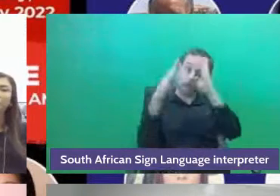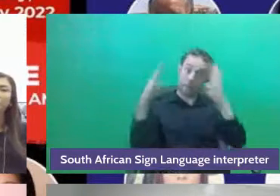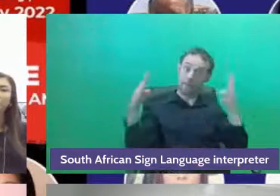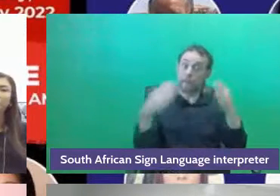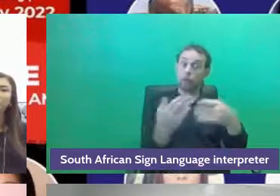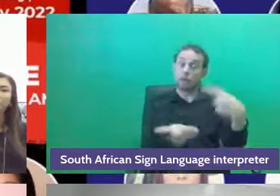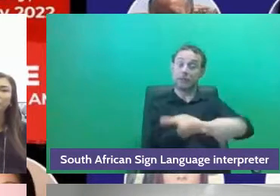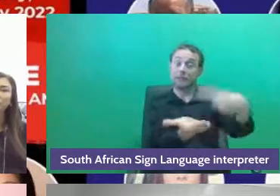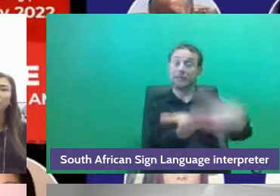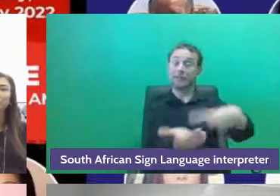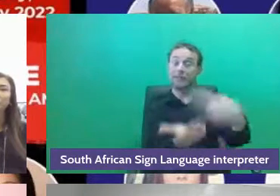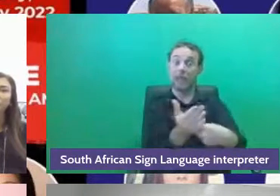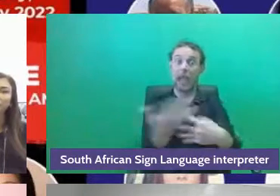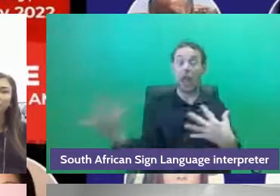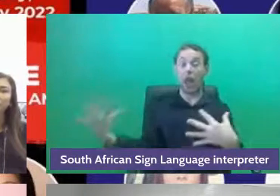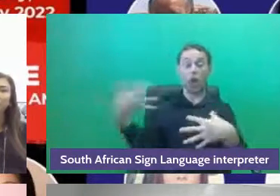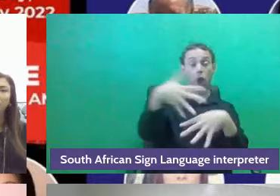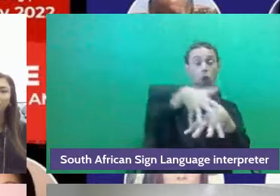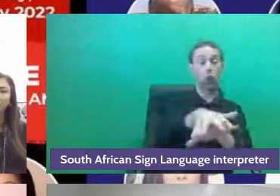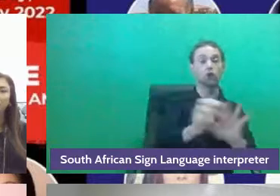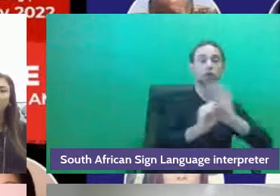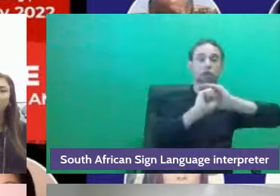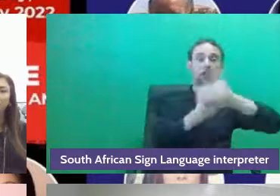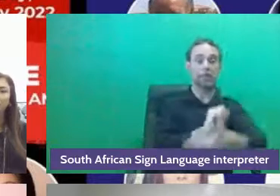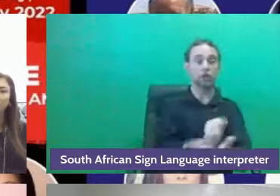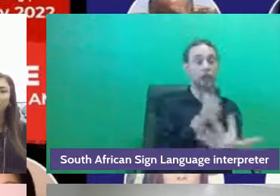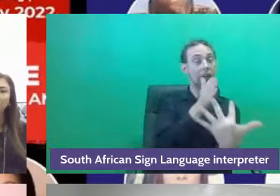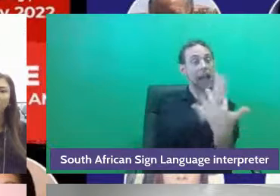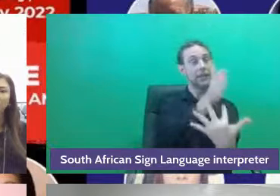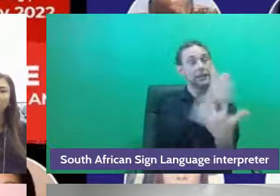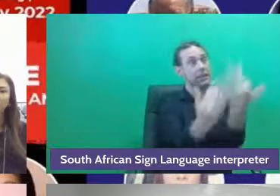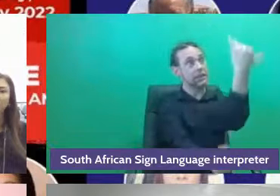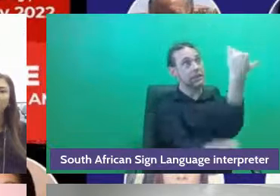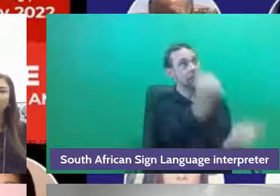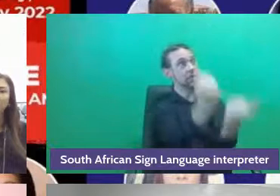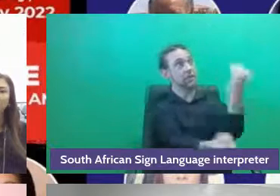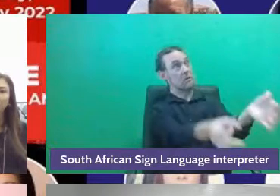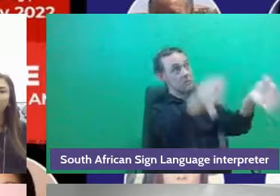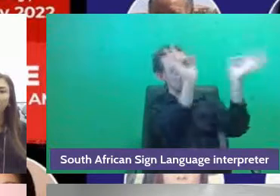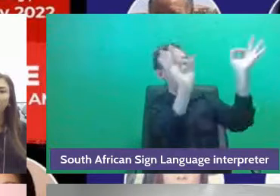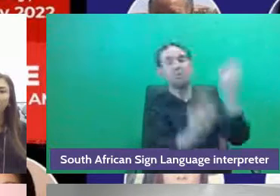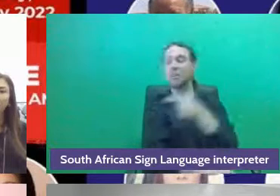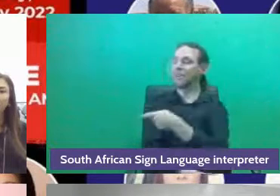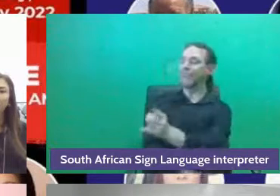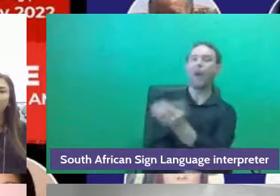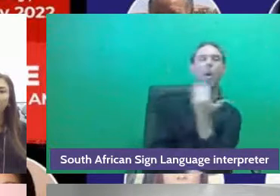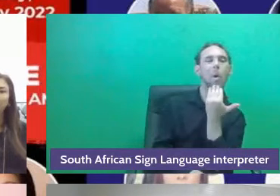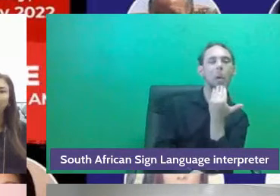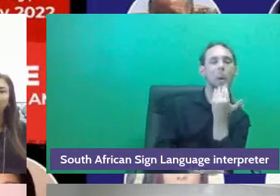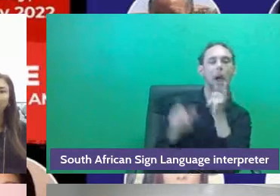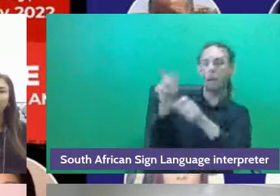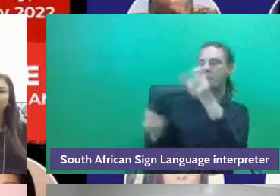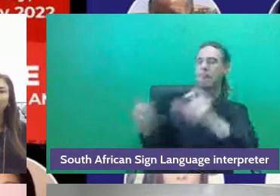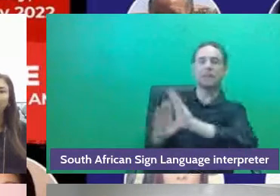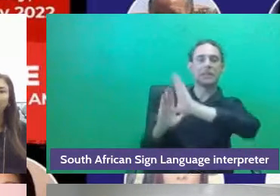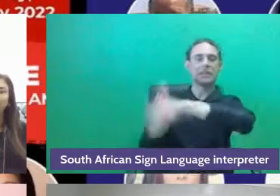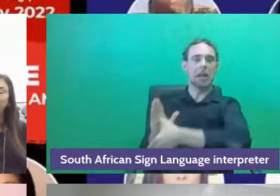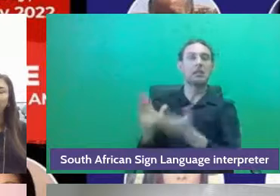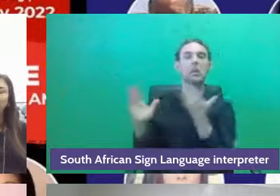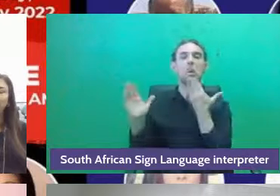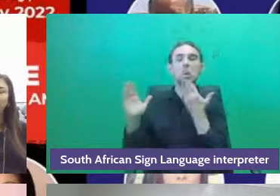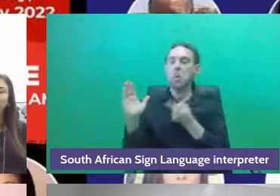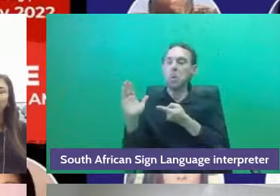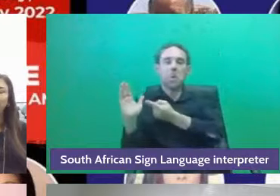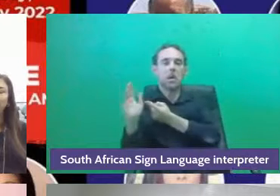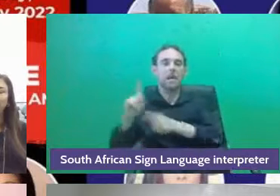inclusion, protection, access, and justice for all people with disabilities. The gender-based violence and